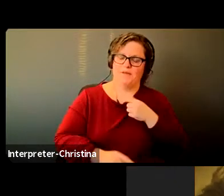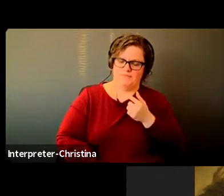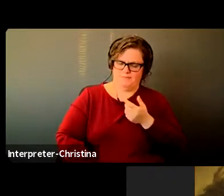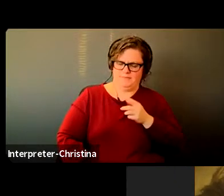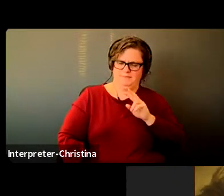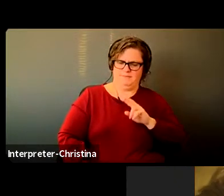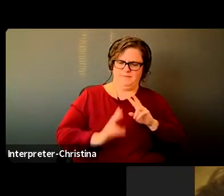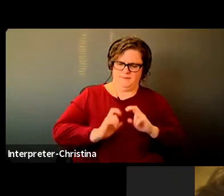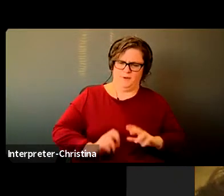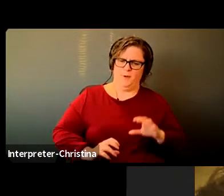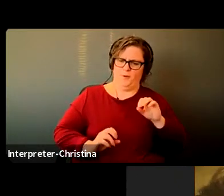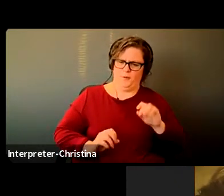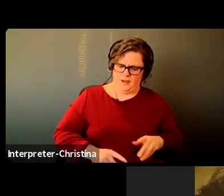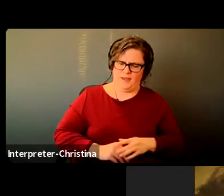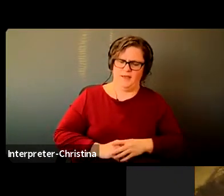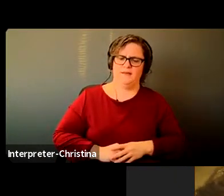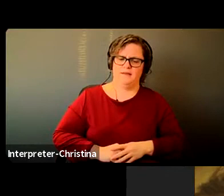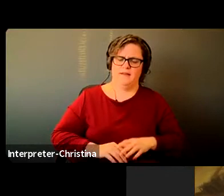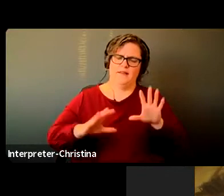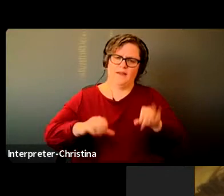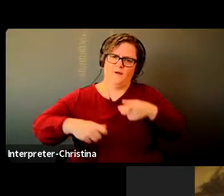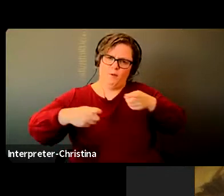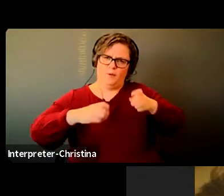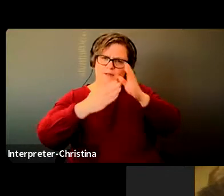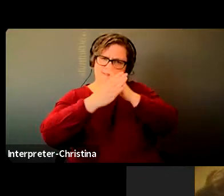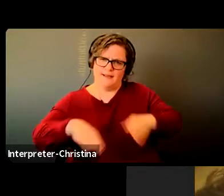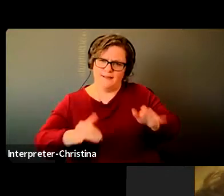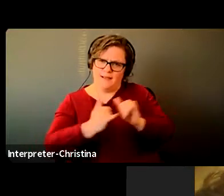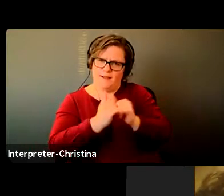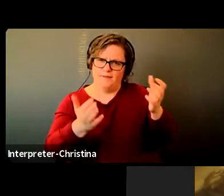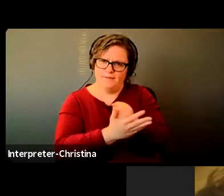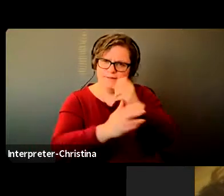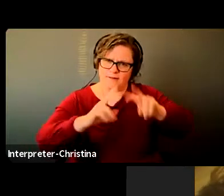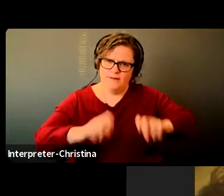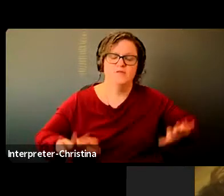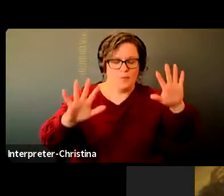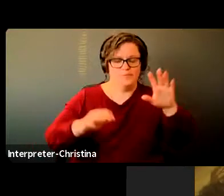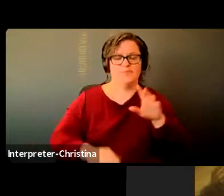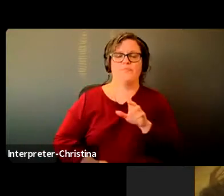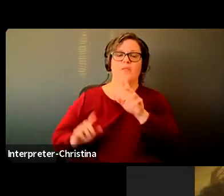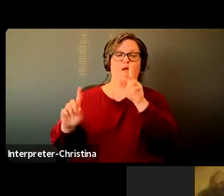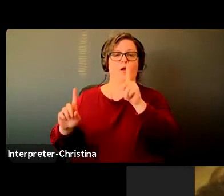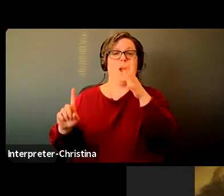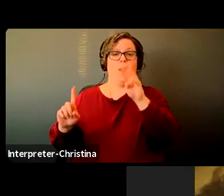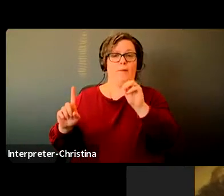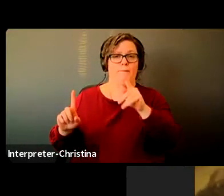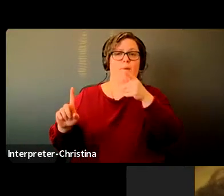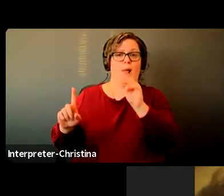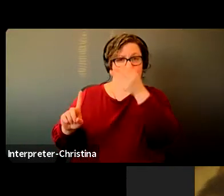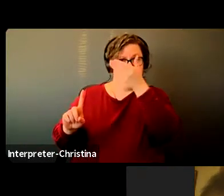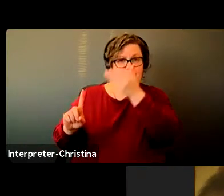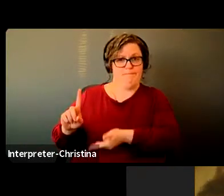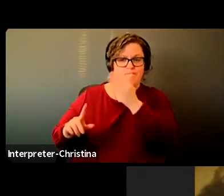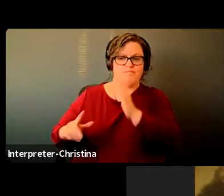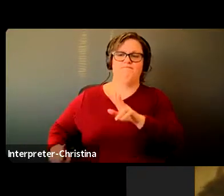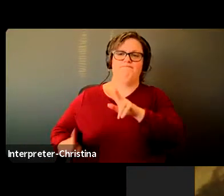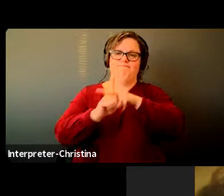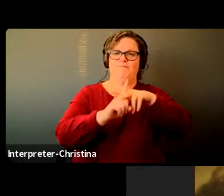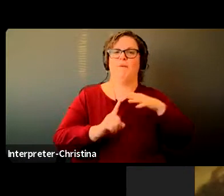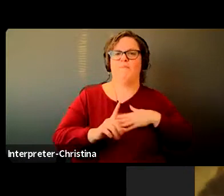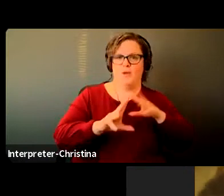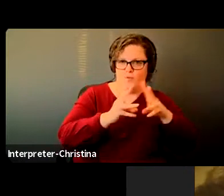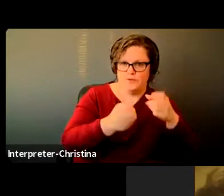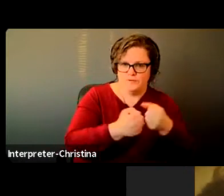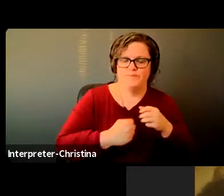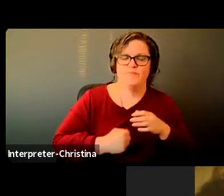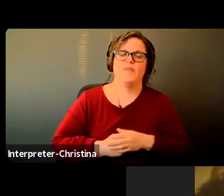to. And the way Kumkum came about was actually in one of my workshops. I was like, you know, like, so I do a lot of guided meditations